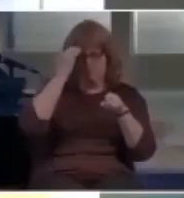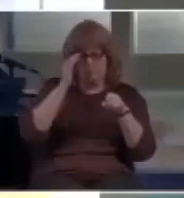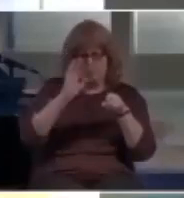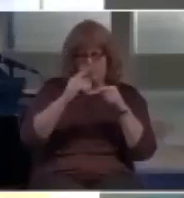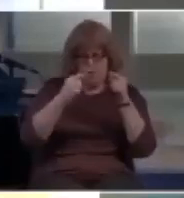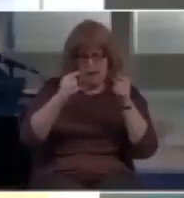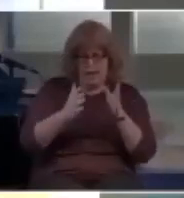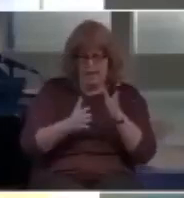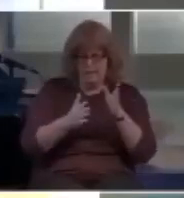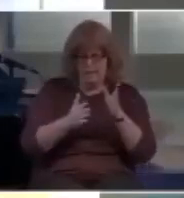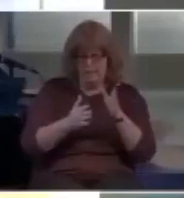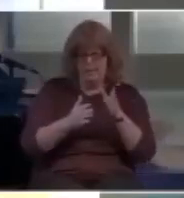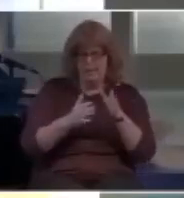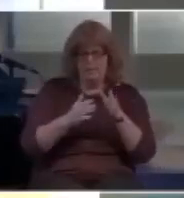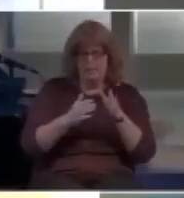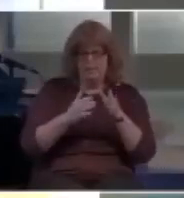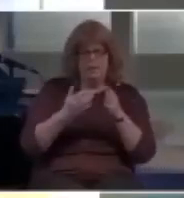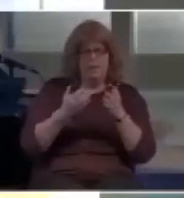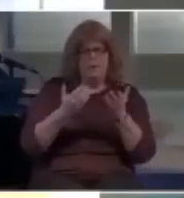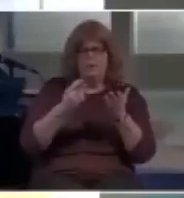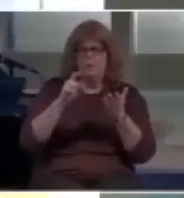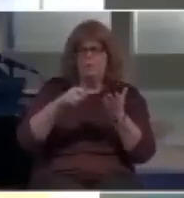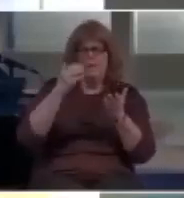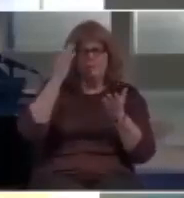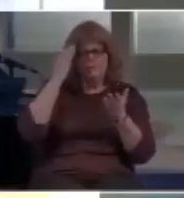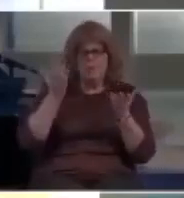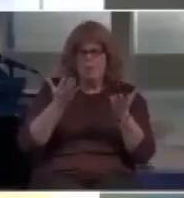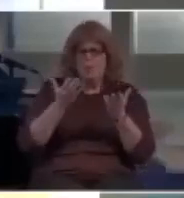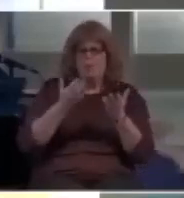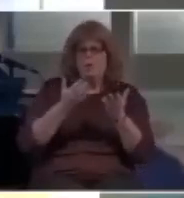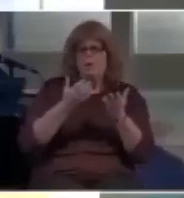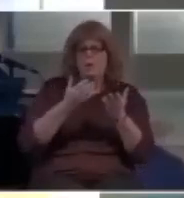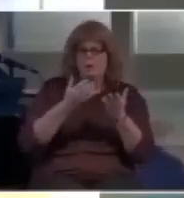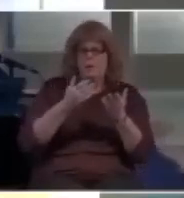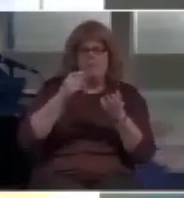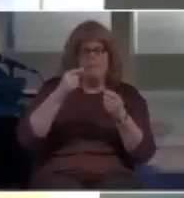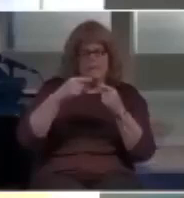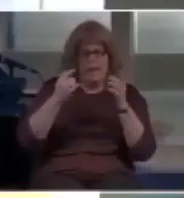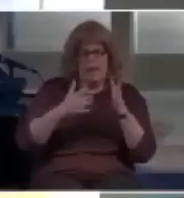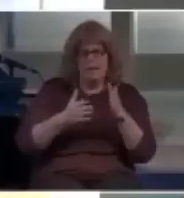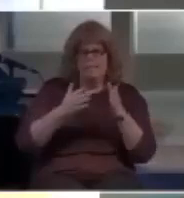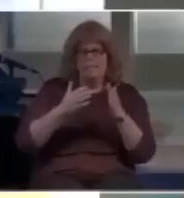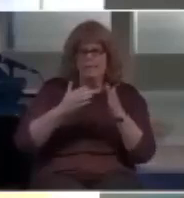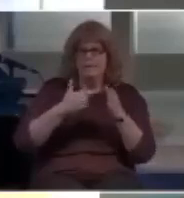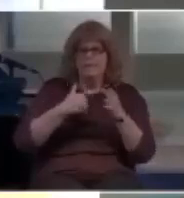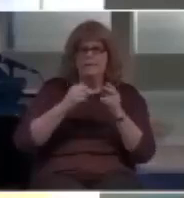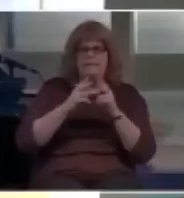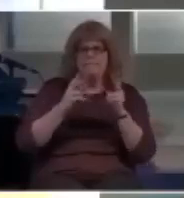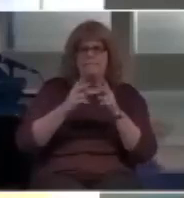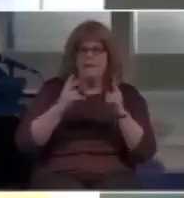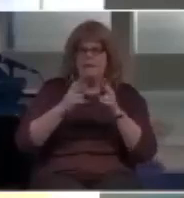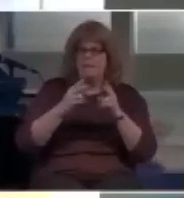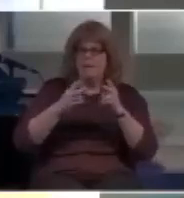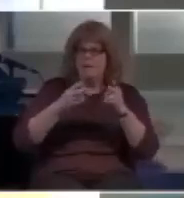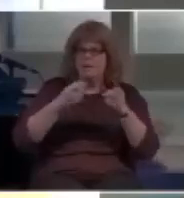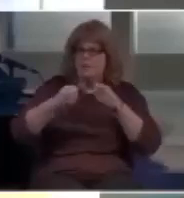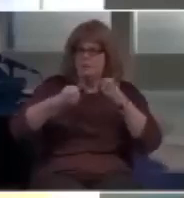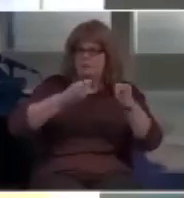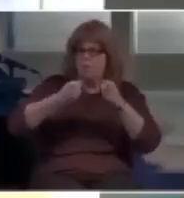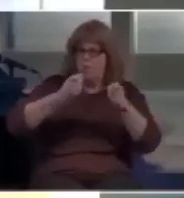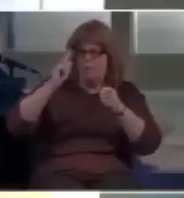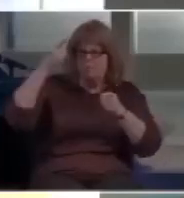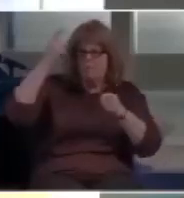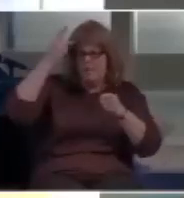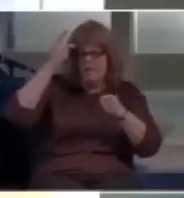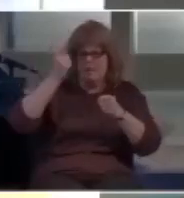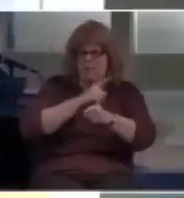the thing we need to know about our enemy is that he wields this dominating political power, this